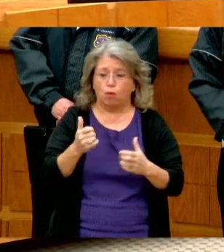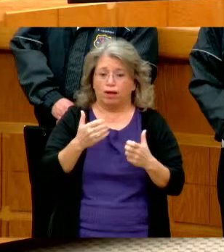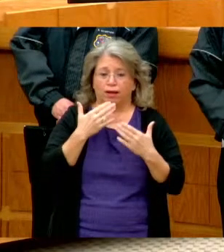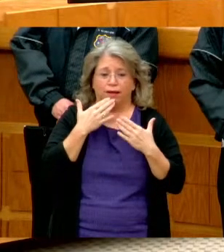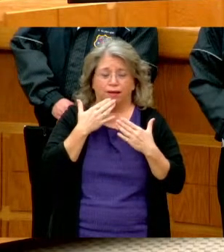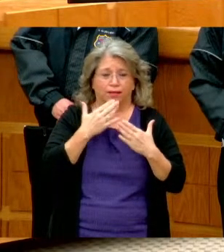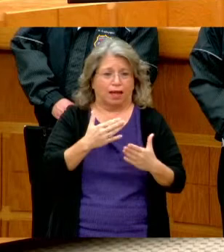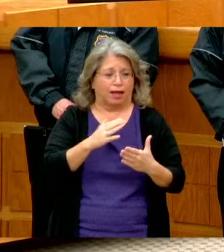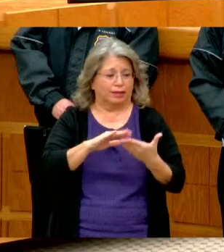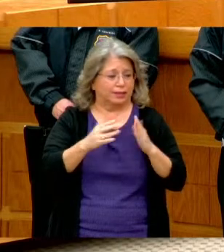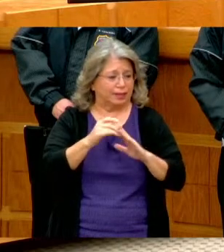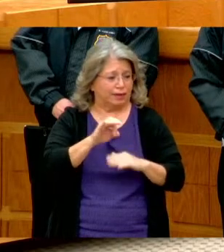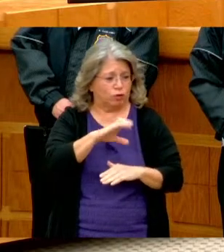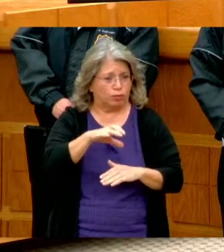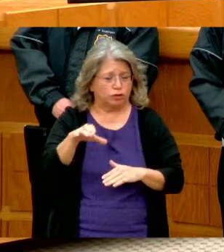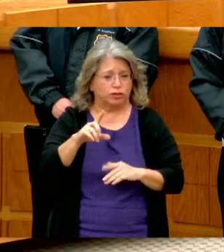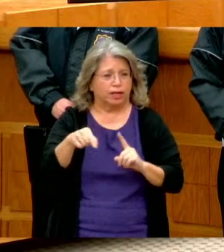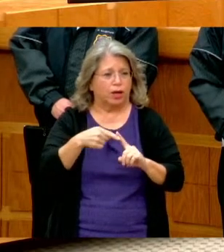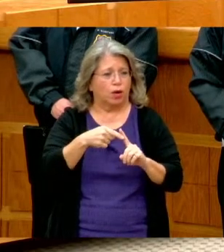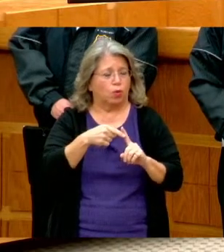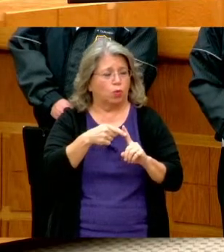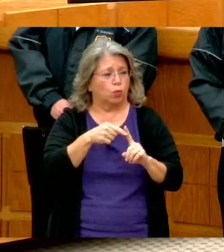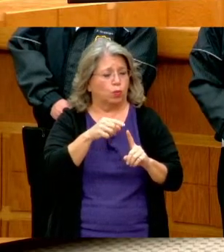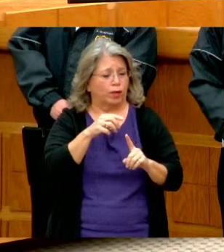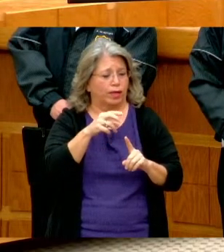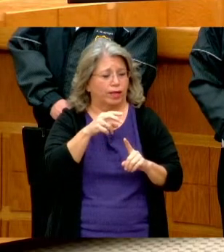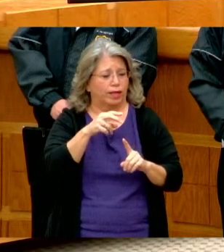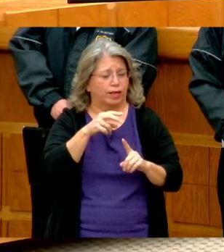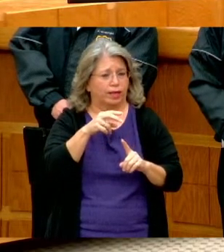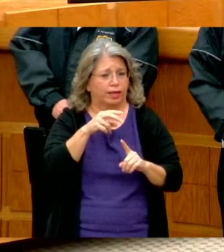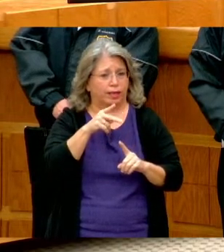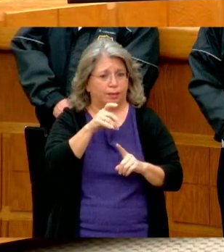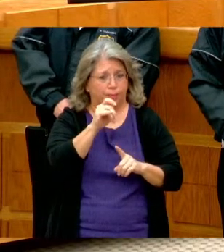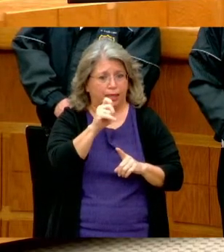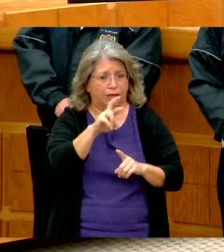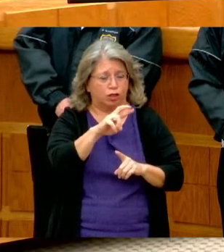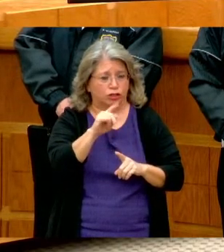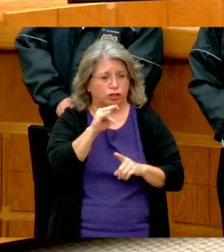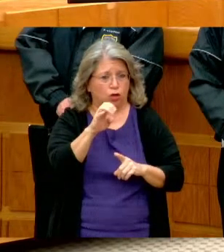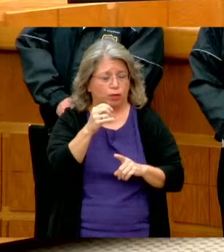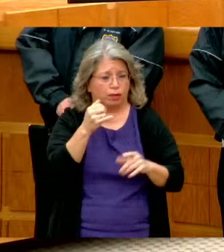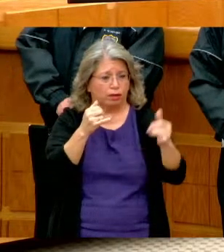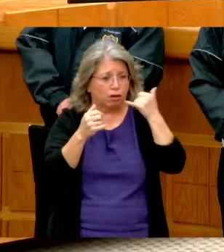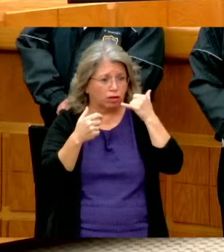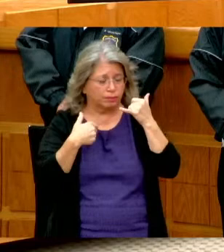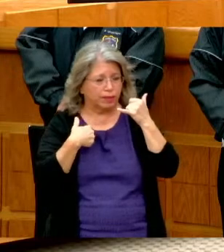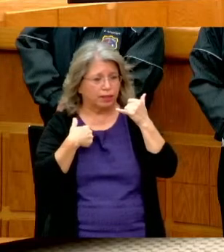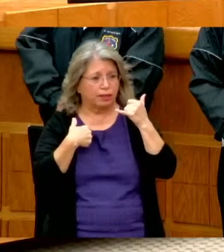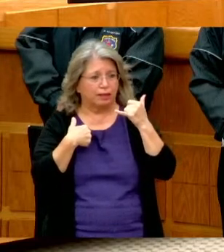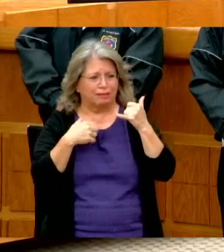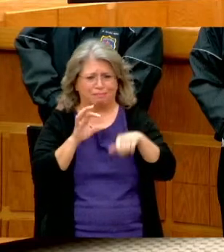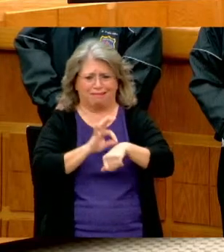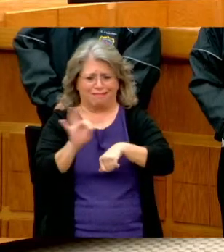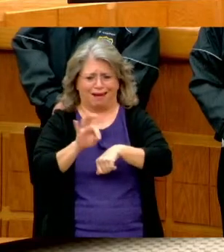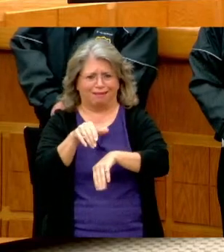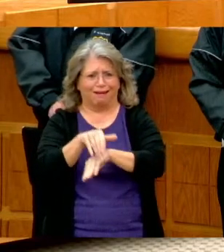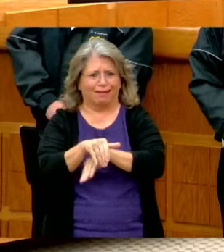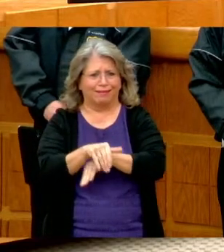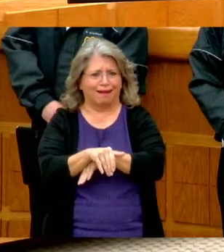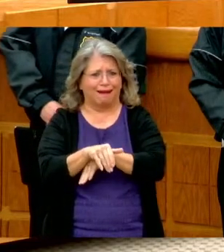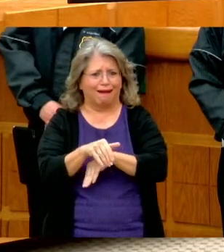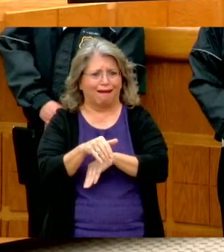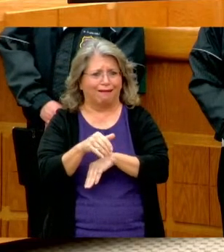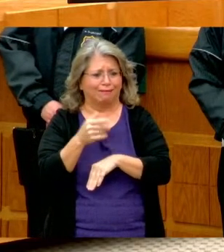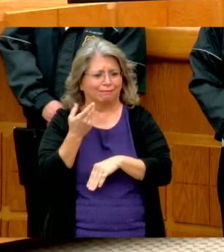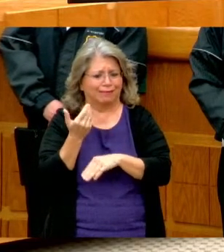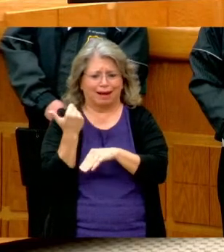city manager, called me on Wednesday night about 9:30 at night, this is how I answered the phone. What's wrong? What